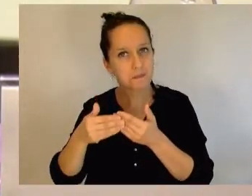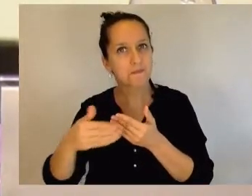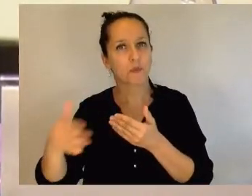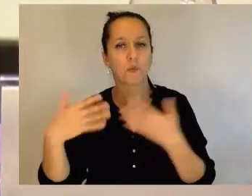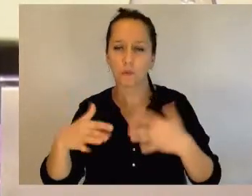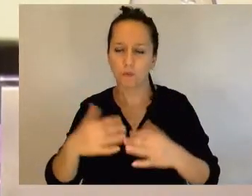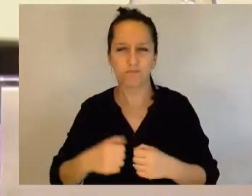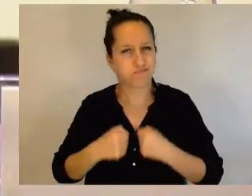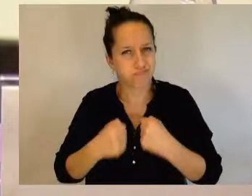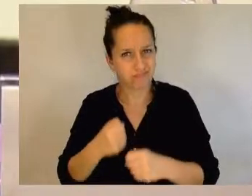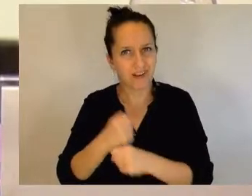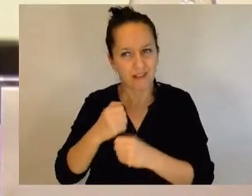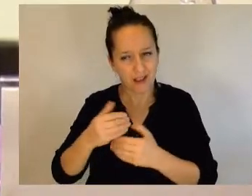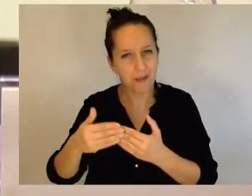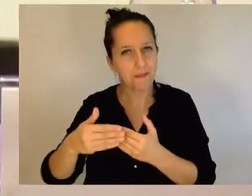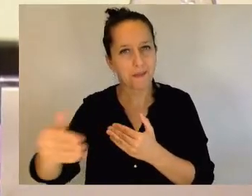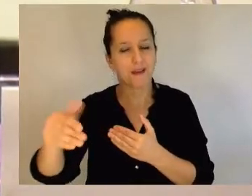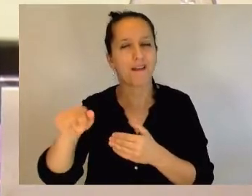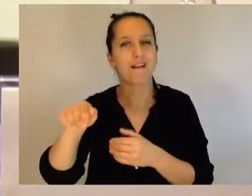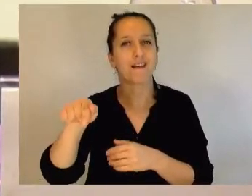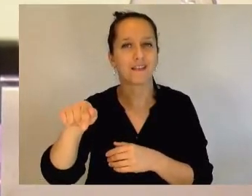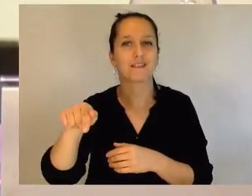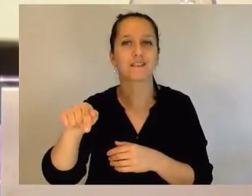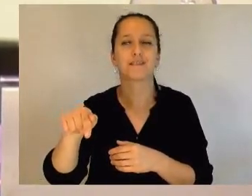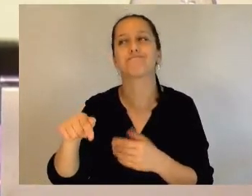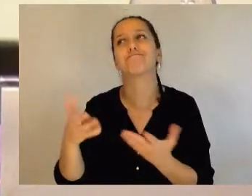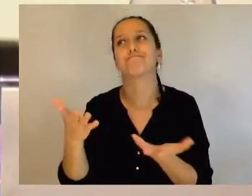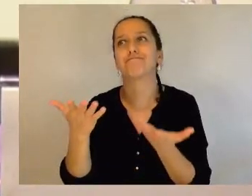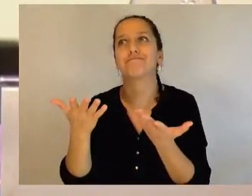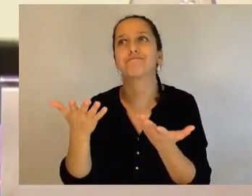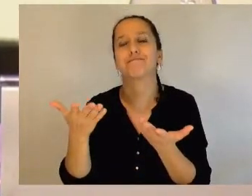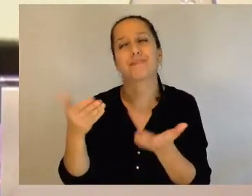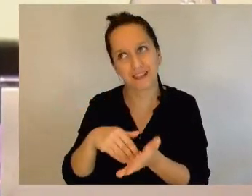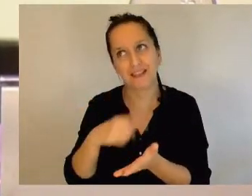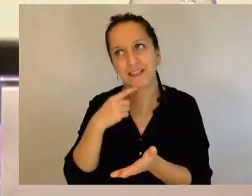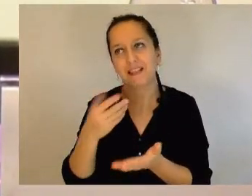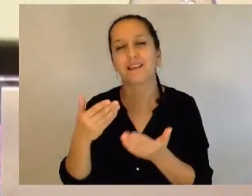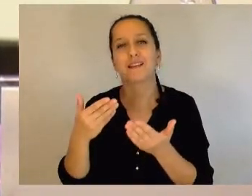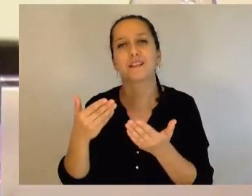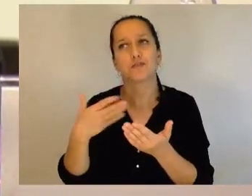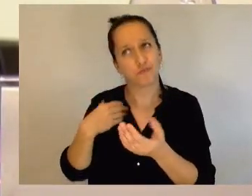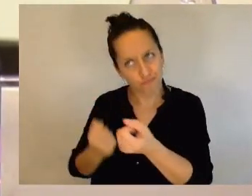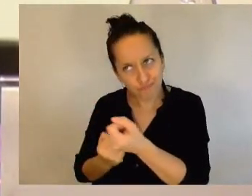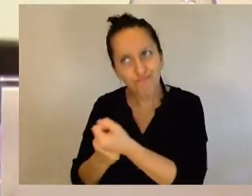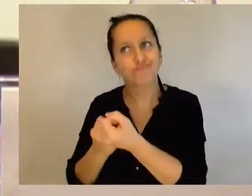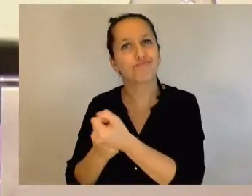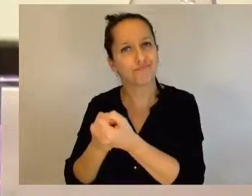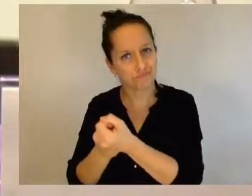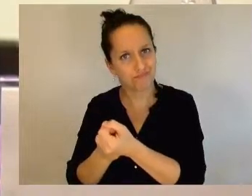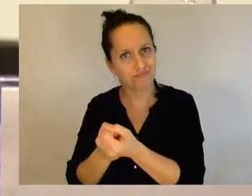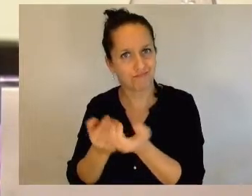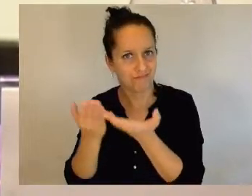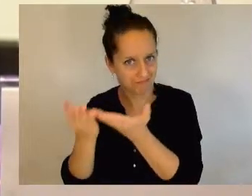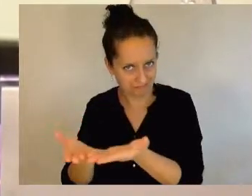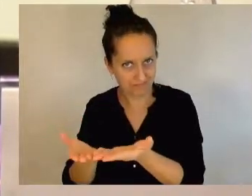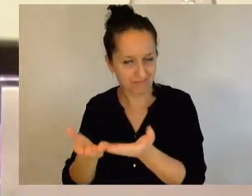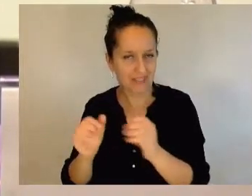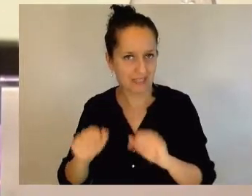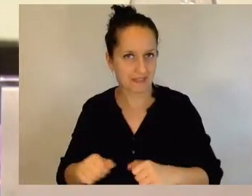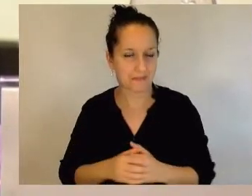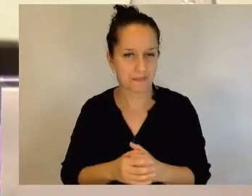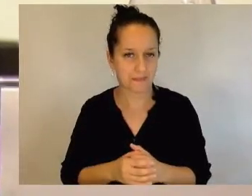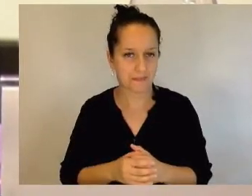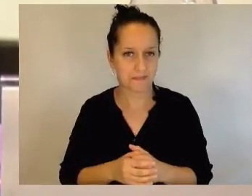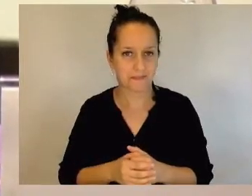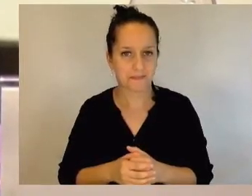this robust work is starting, and I again reiterate the collaboration that ECLAC would always be